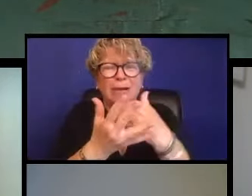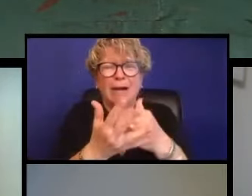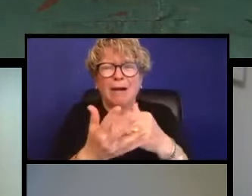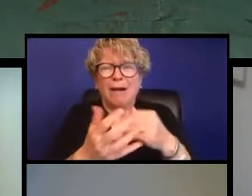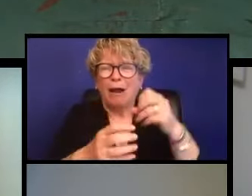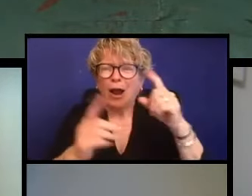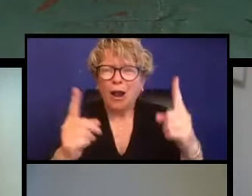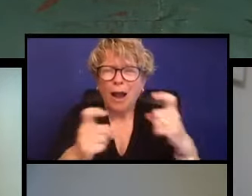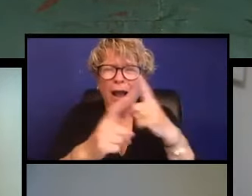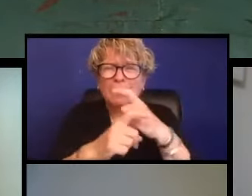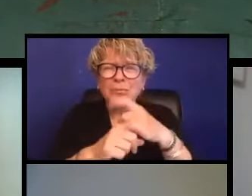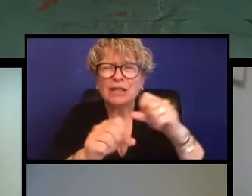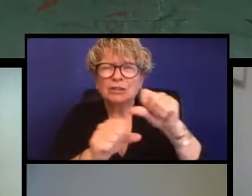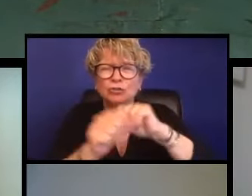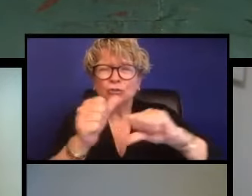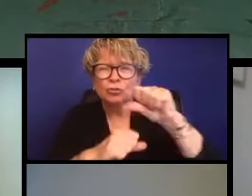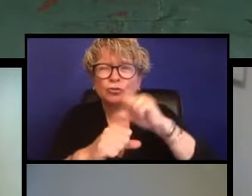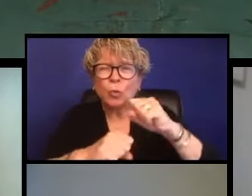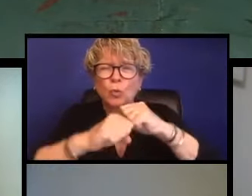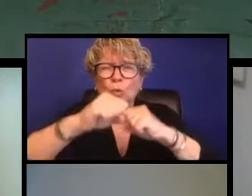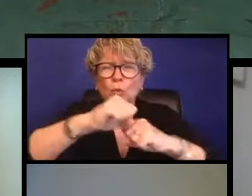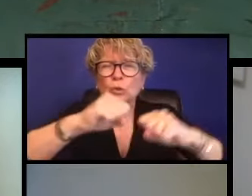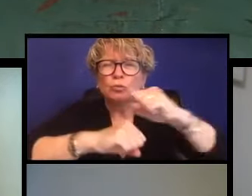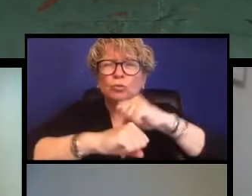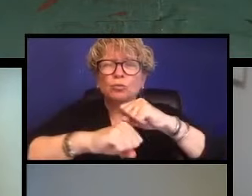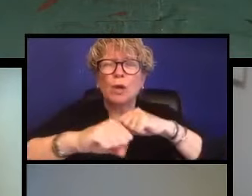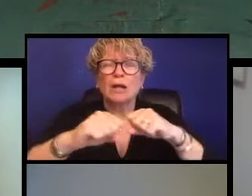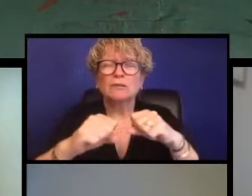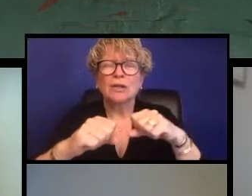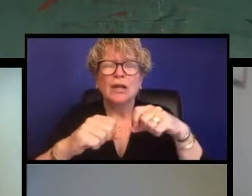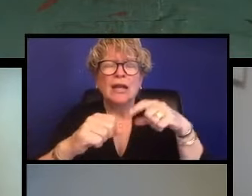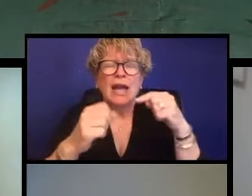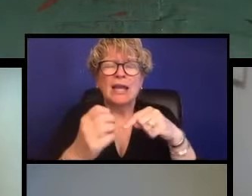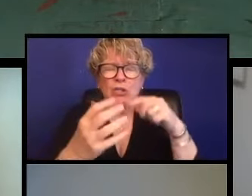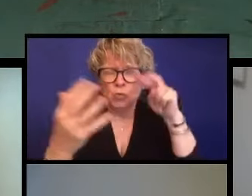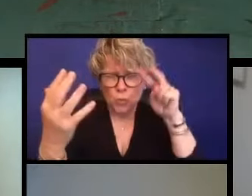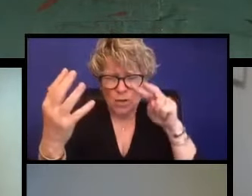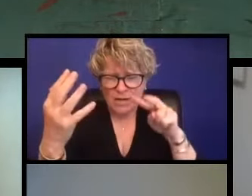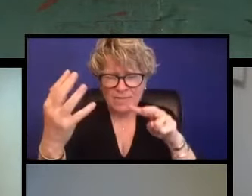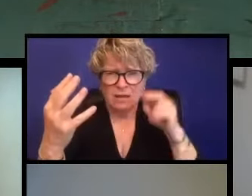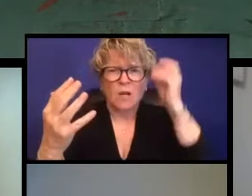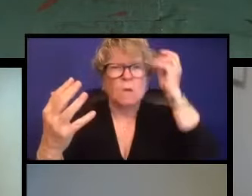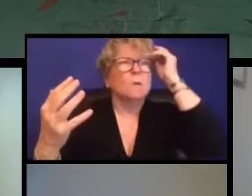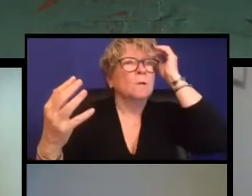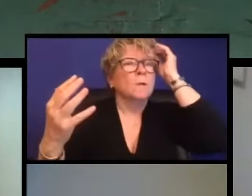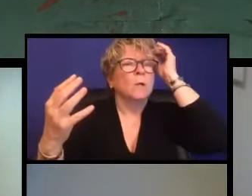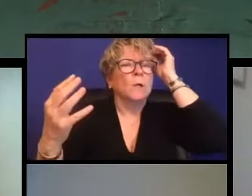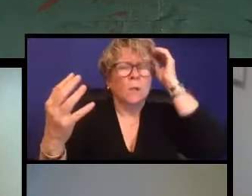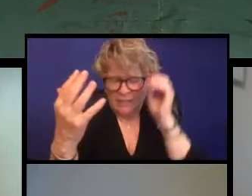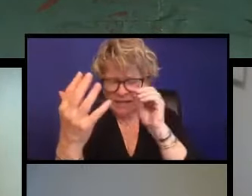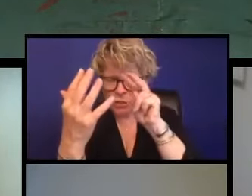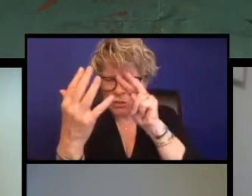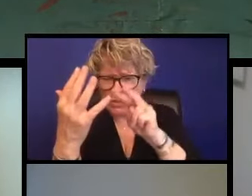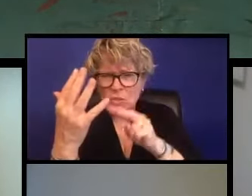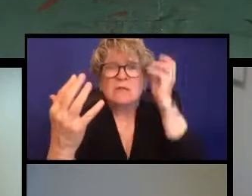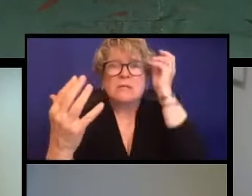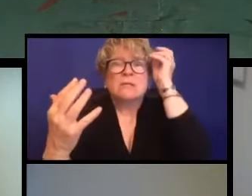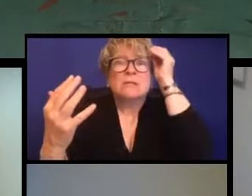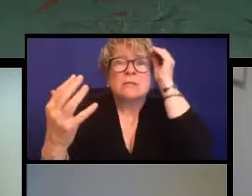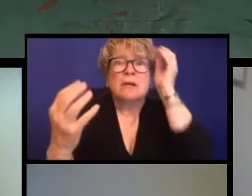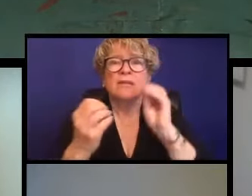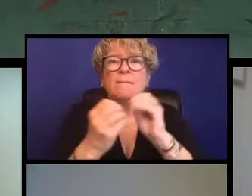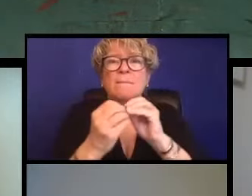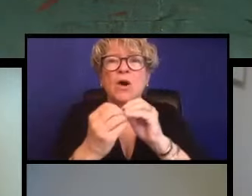that also are extremely thought-provoking and unusual from our